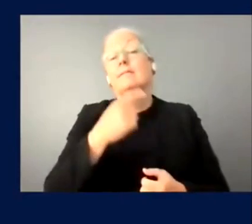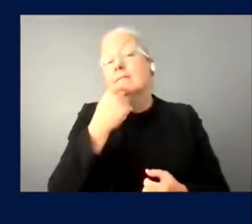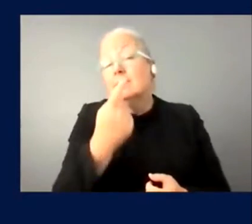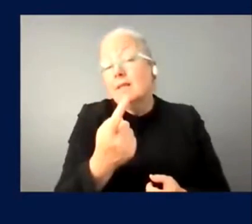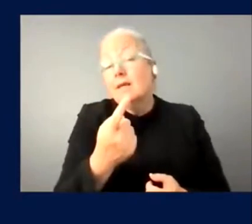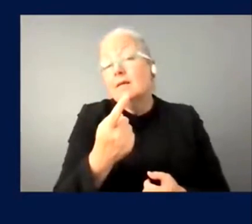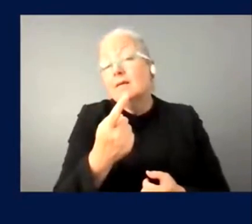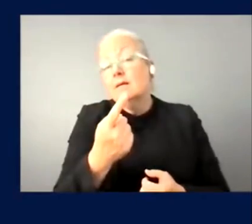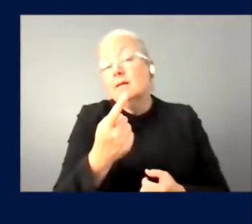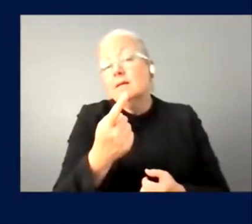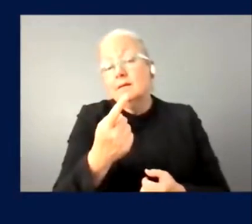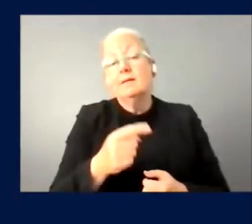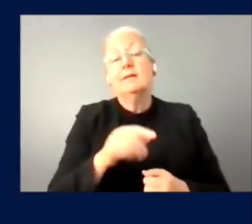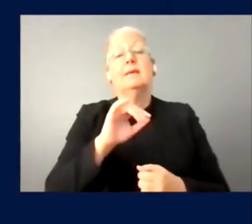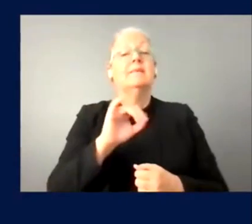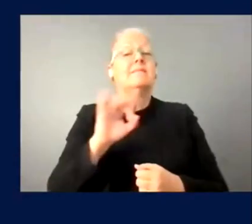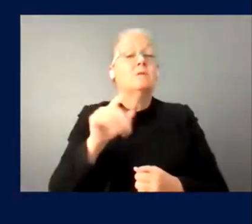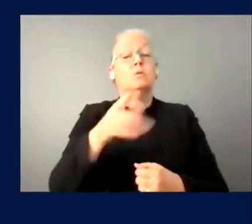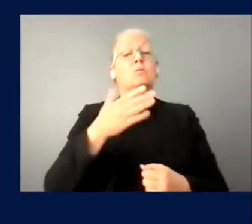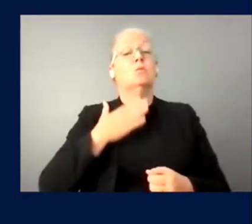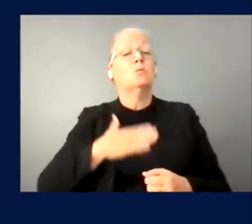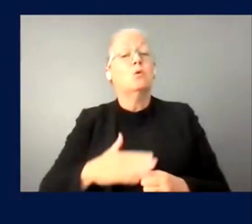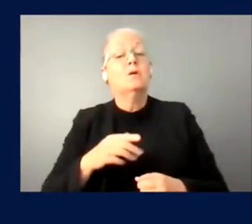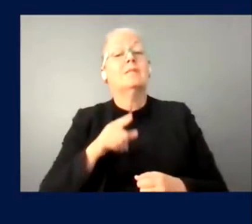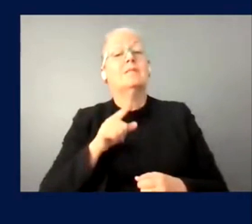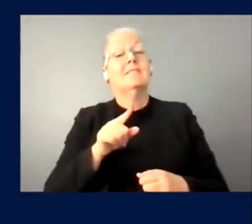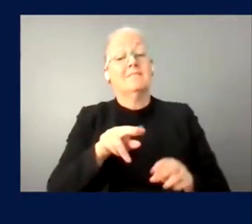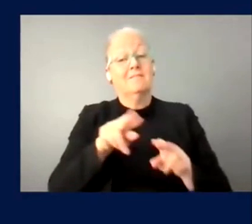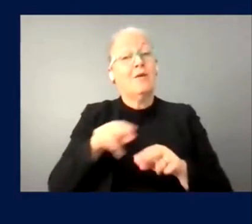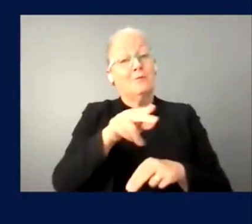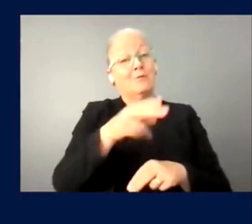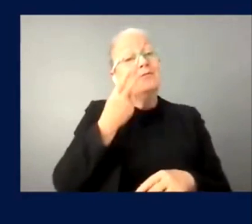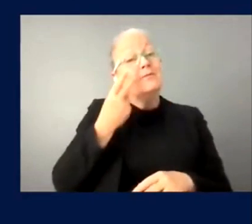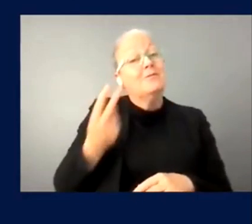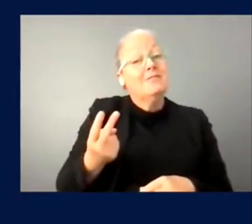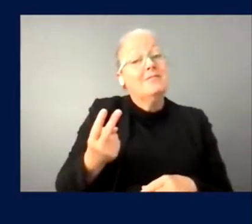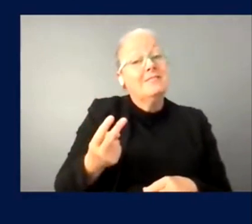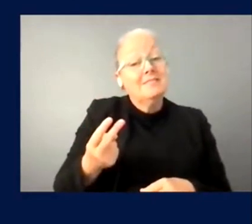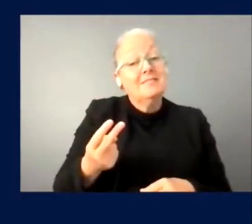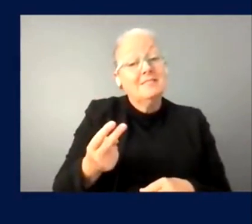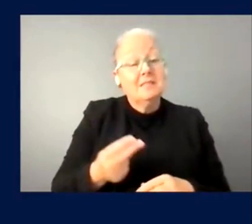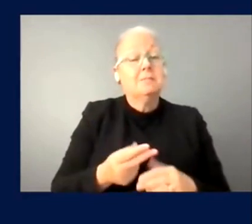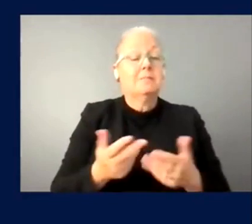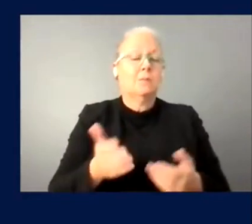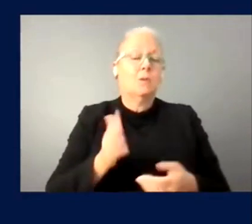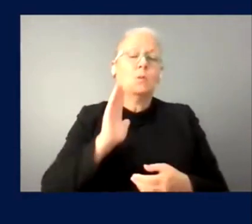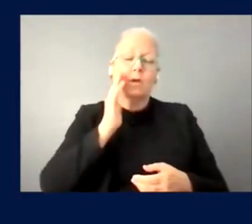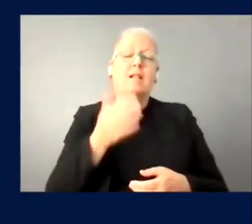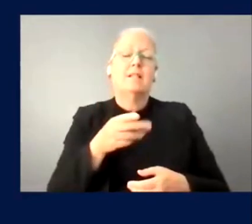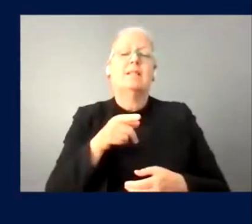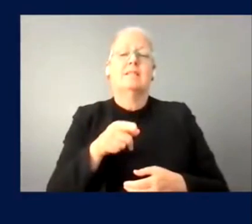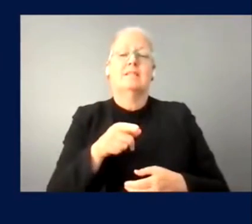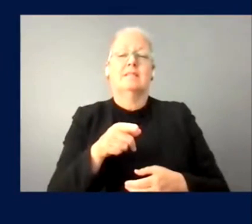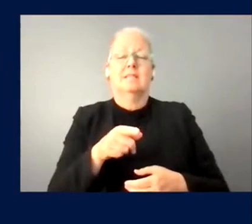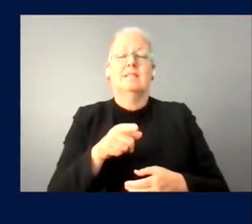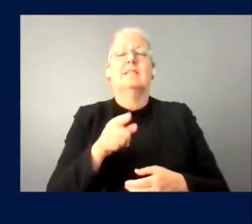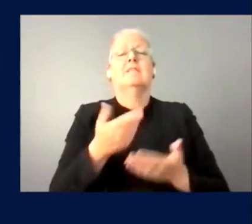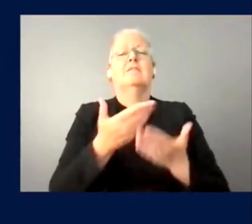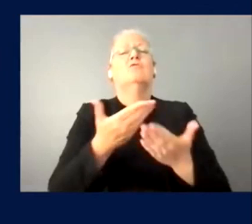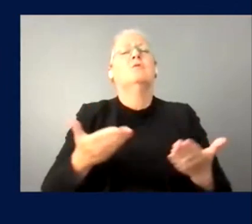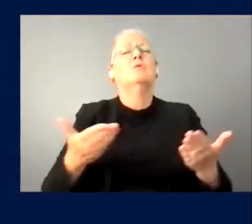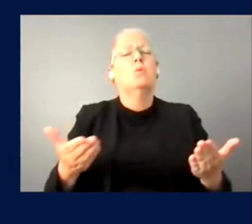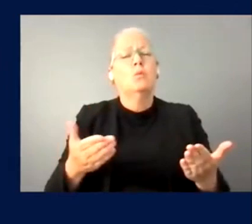to get a copy of the video that you just watched, that will be shared around in the resources at the end of the